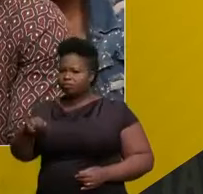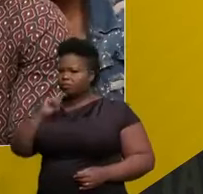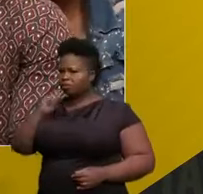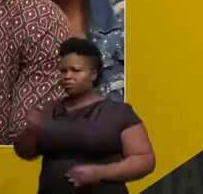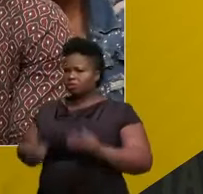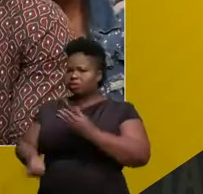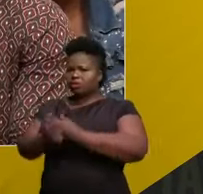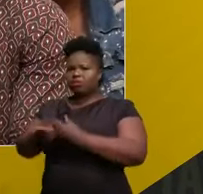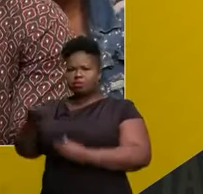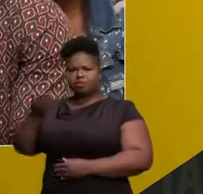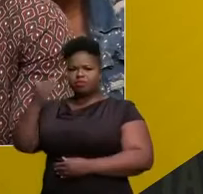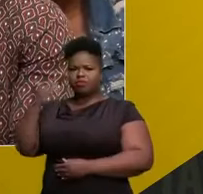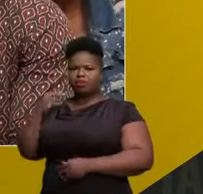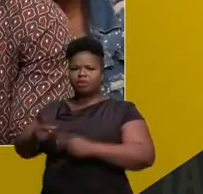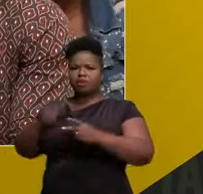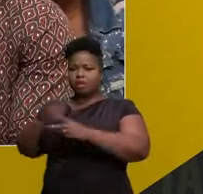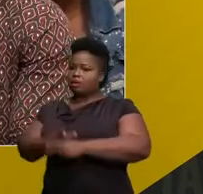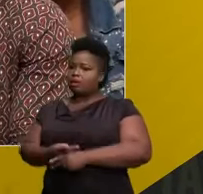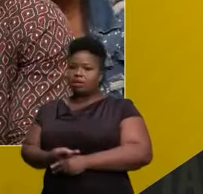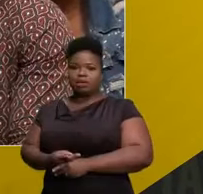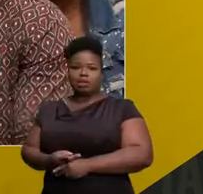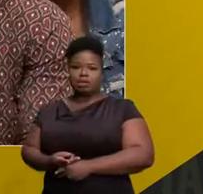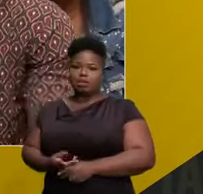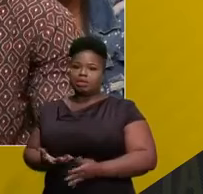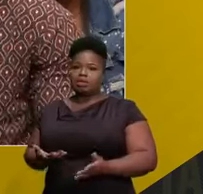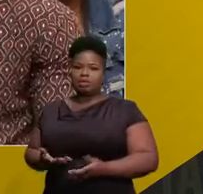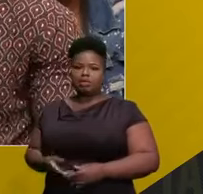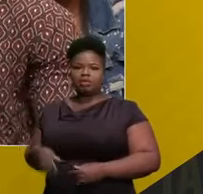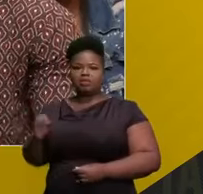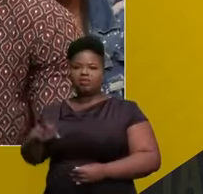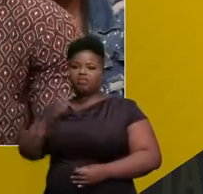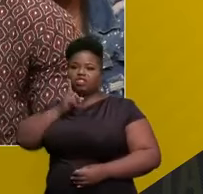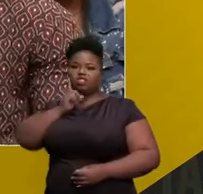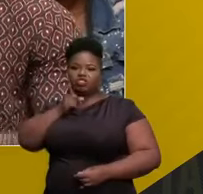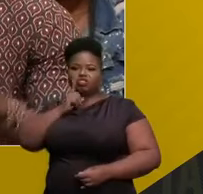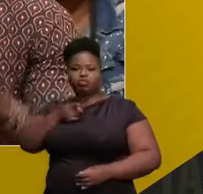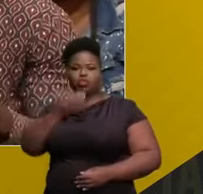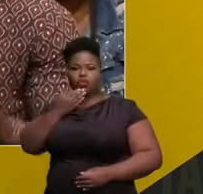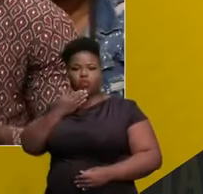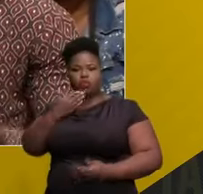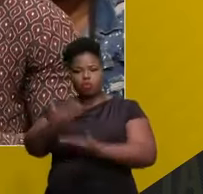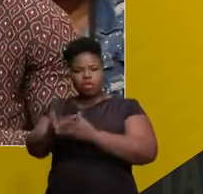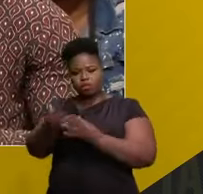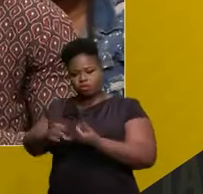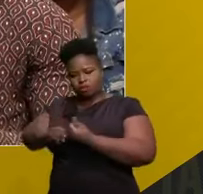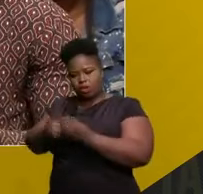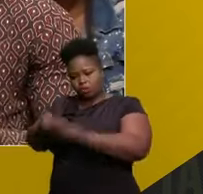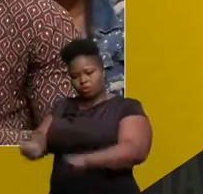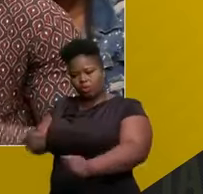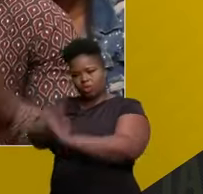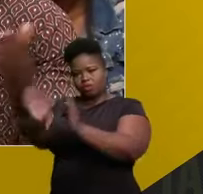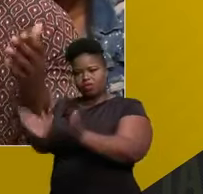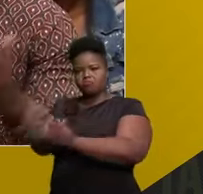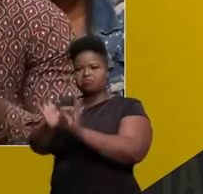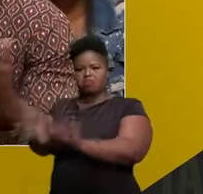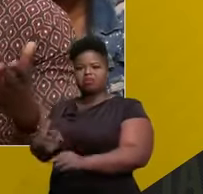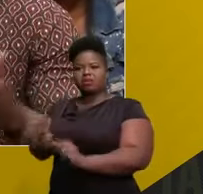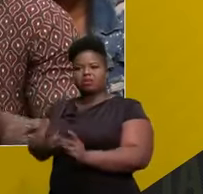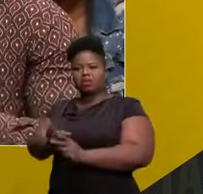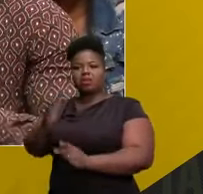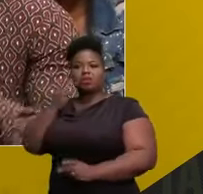couple of times, and it takes a really dedicated teacher ukuthi you handle the situation properly. So when these